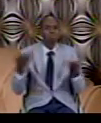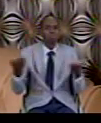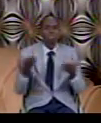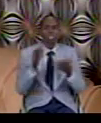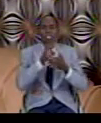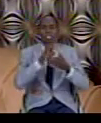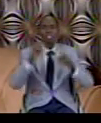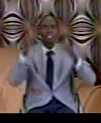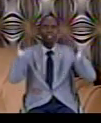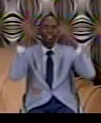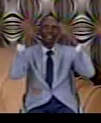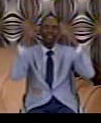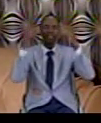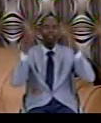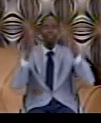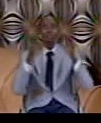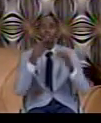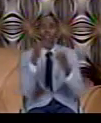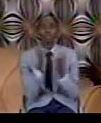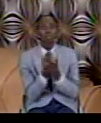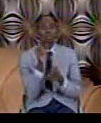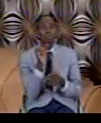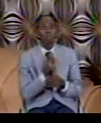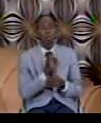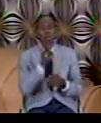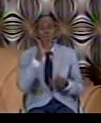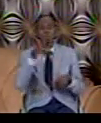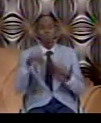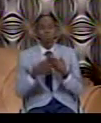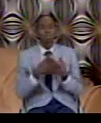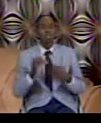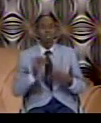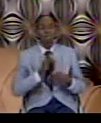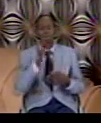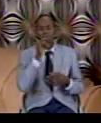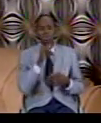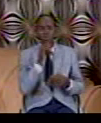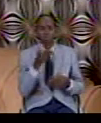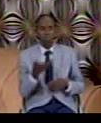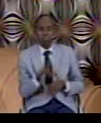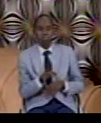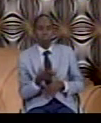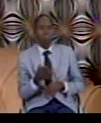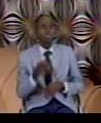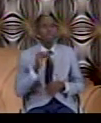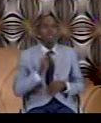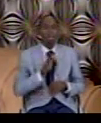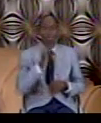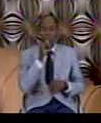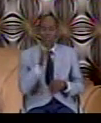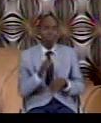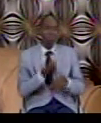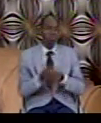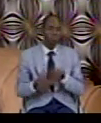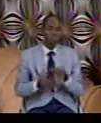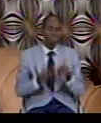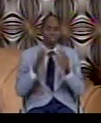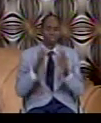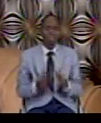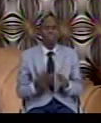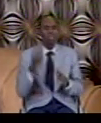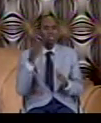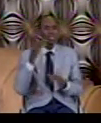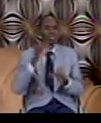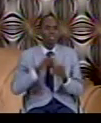draw back? No, I'm not going to draw back. I am kind of compromising, why don't you compromise? I'm not going to compromise. Look at